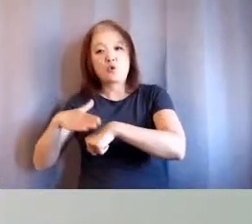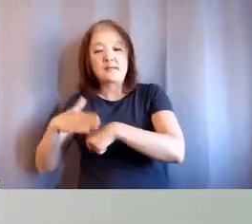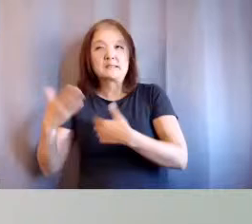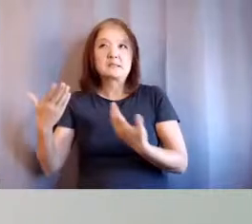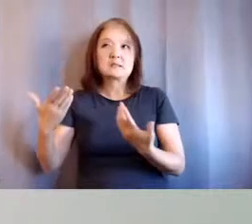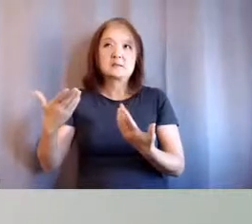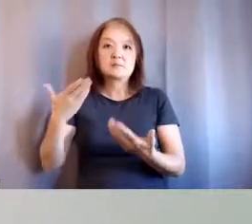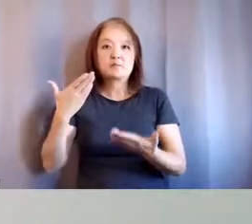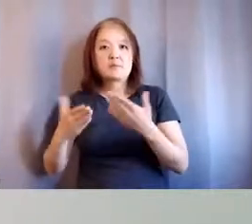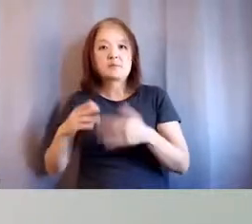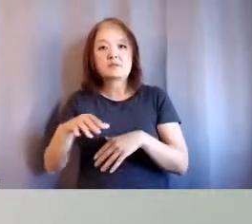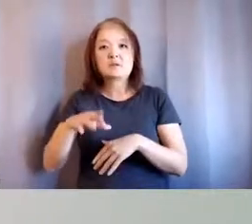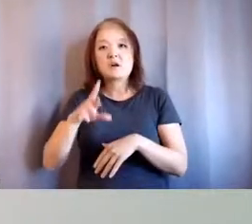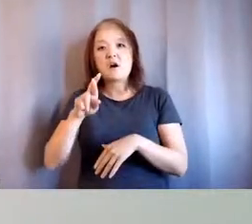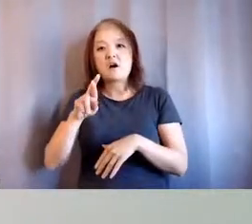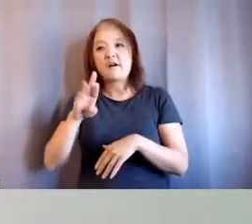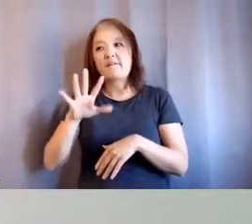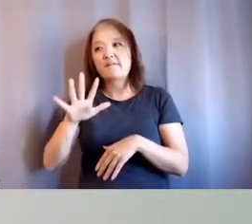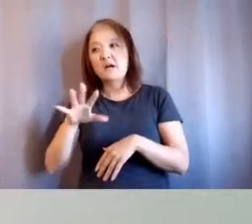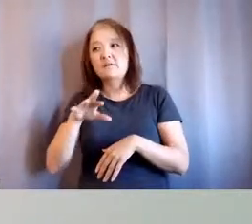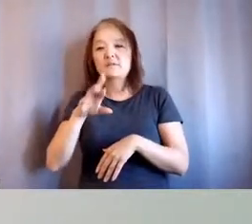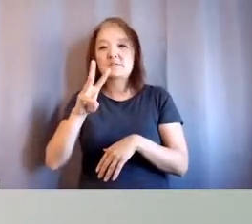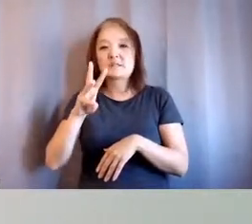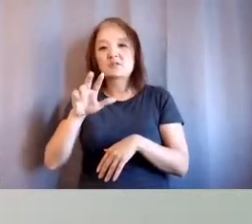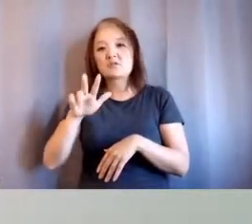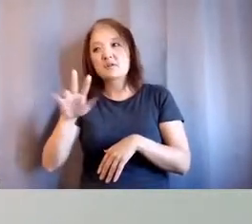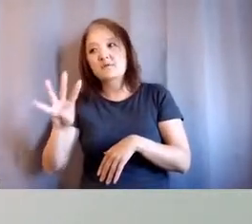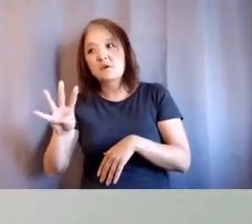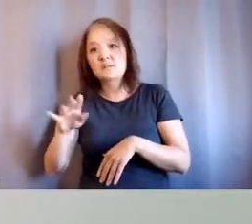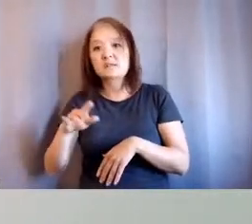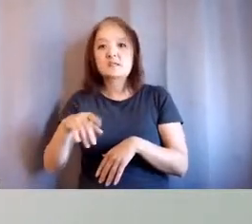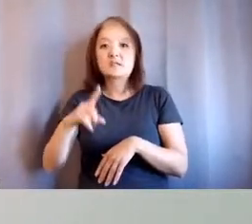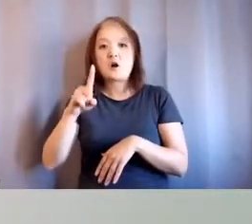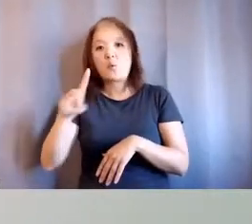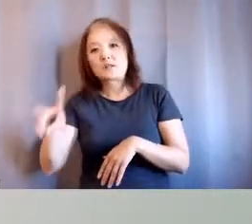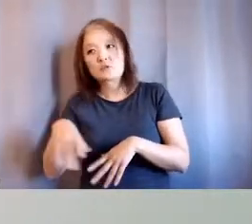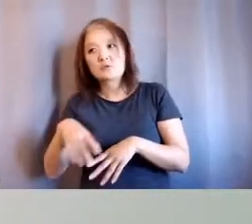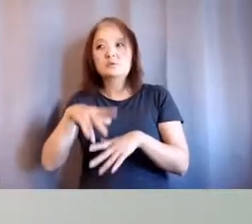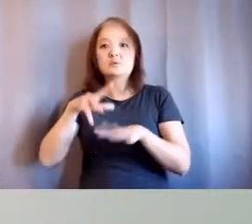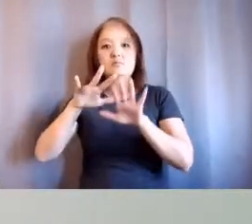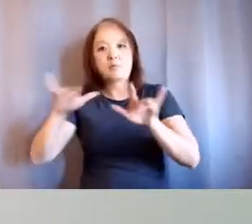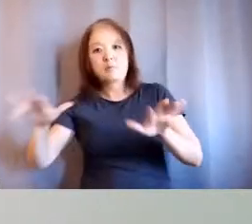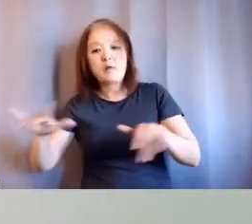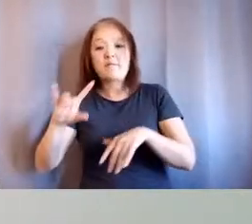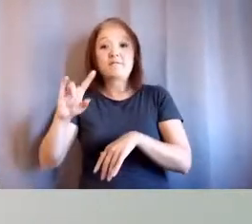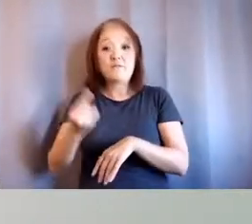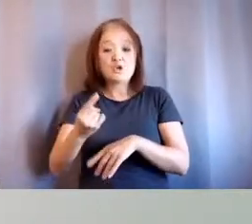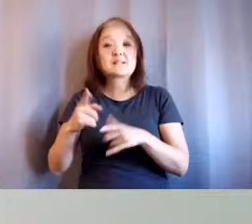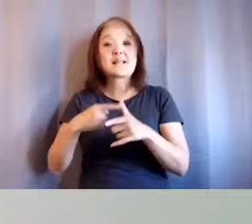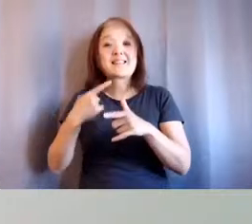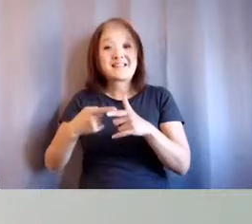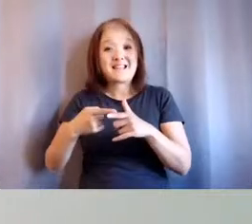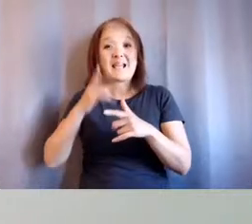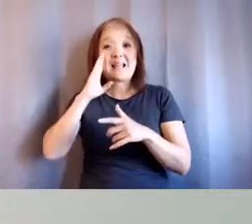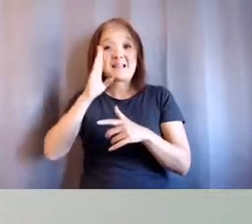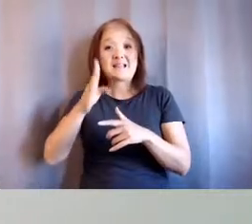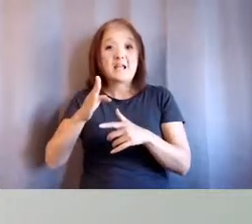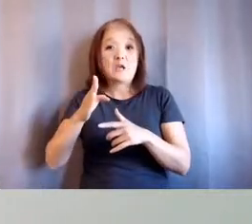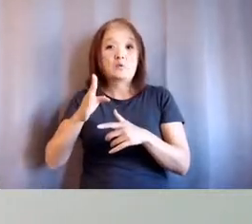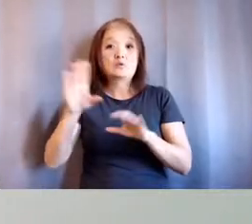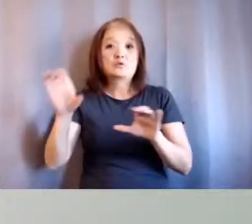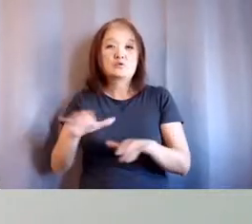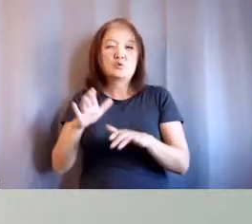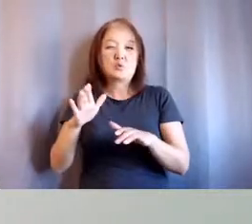do our 5-6s and our 3-4s and our 1-2s and all of that first. Then they will get to what are called